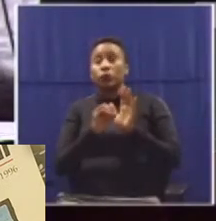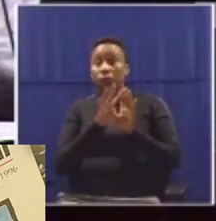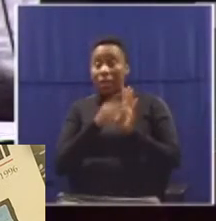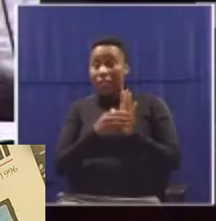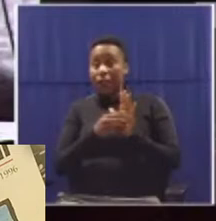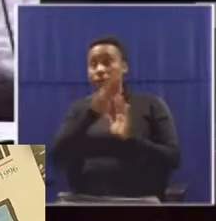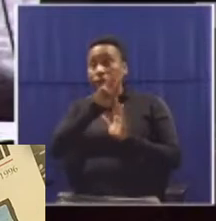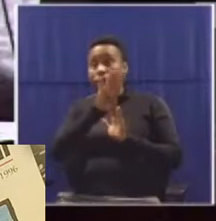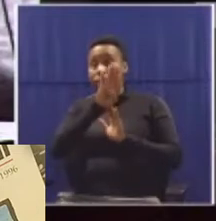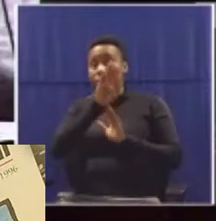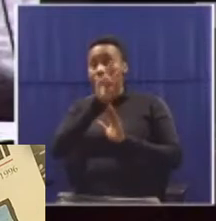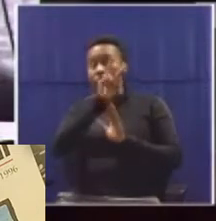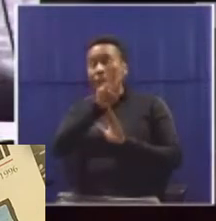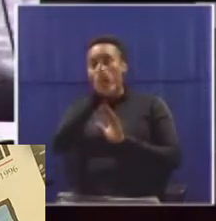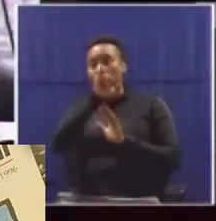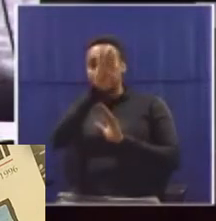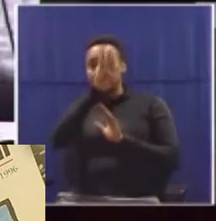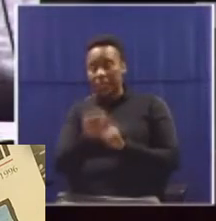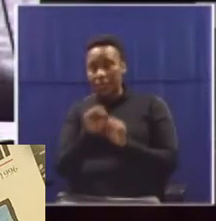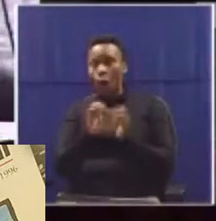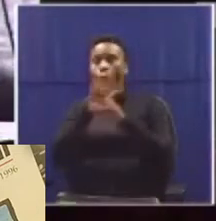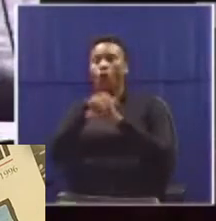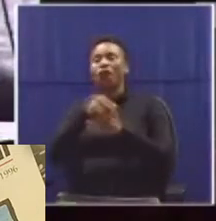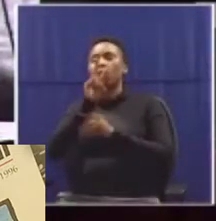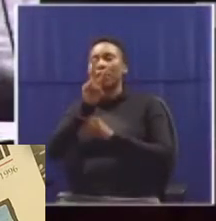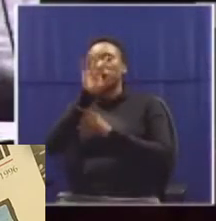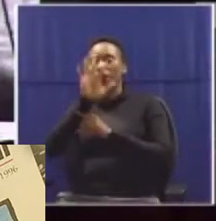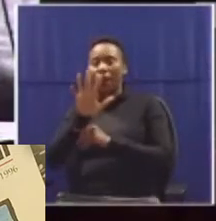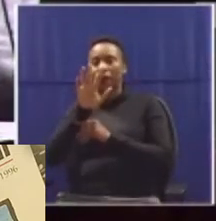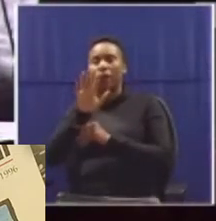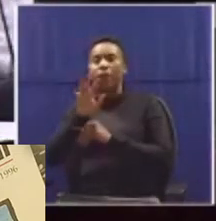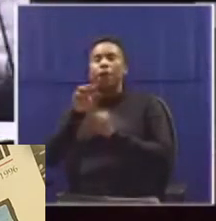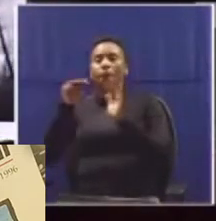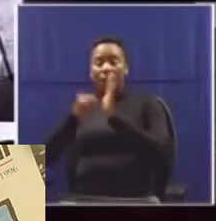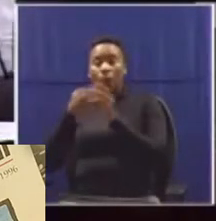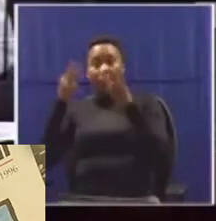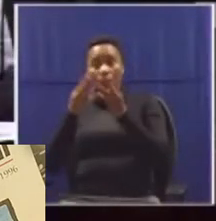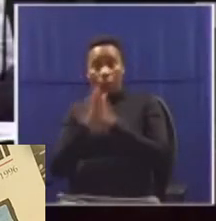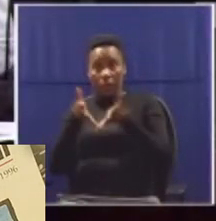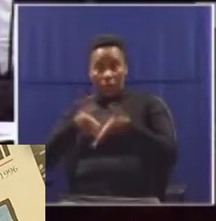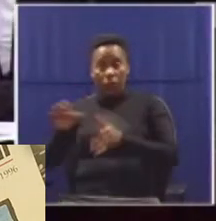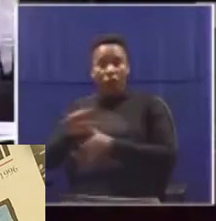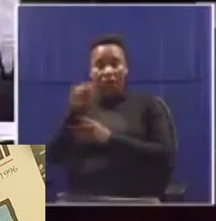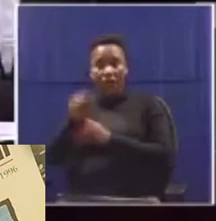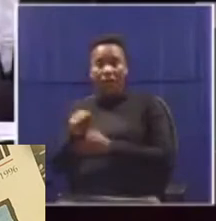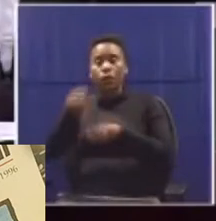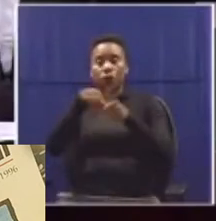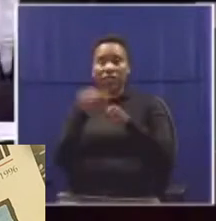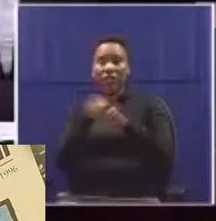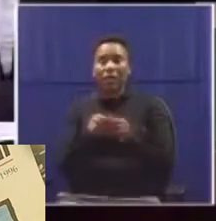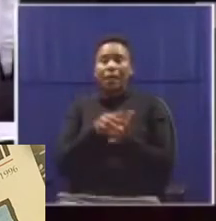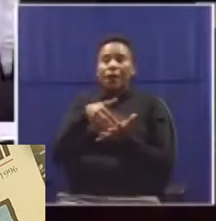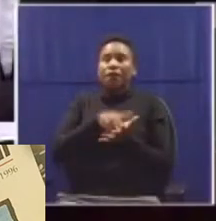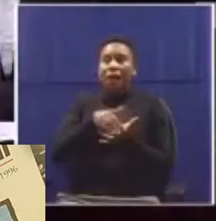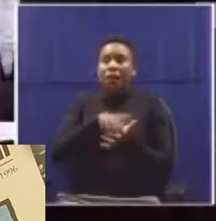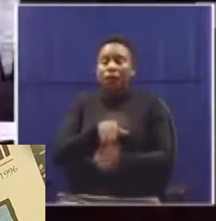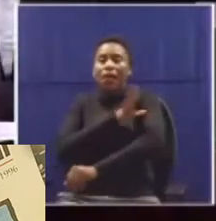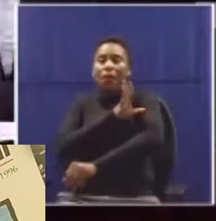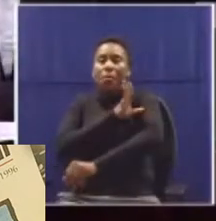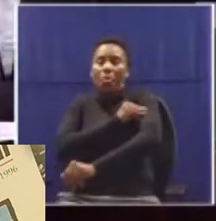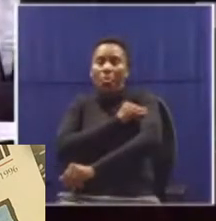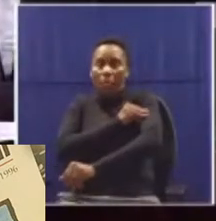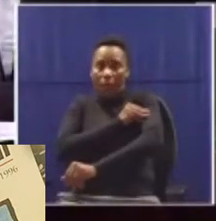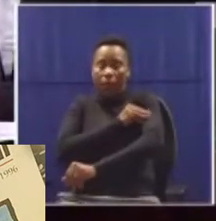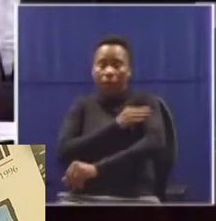over 20.6 of South Africans were socially vulnerable and 20.4 percent were good insecure